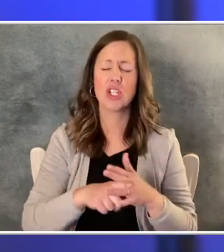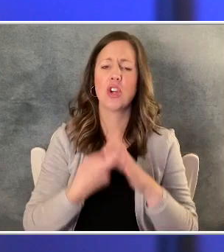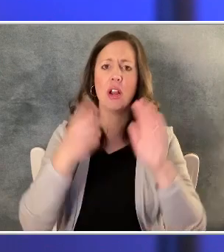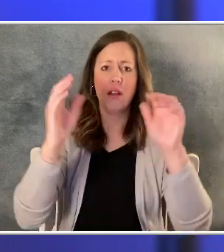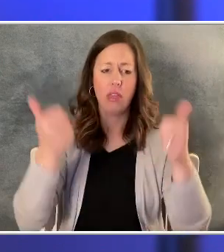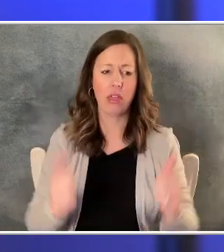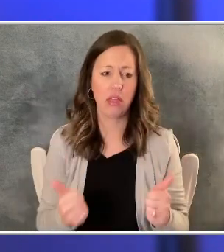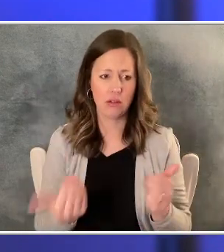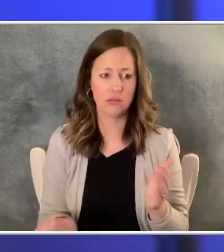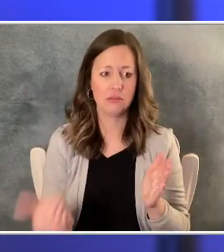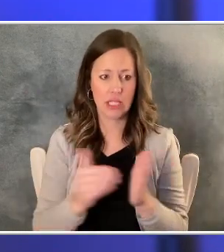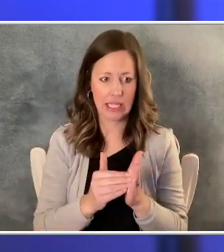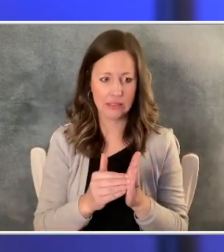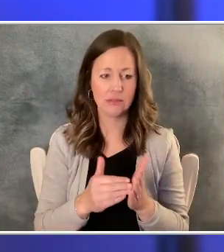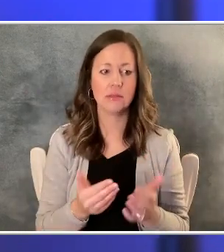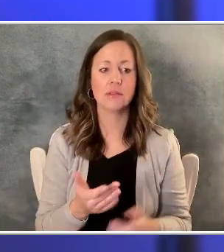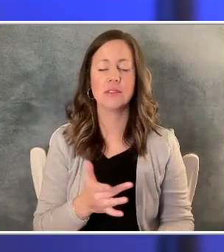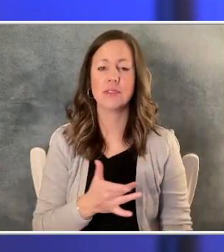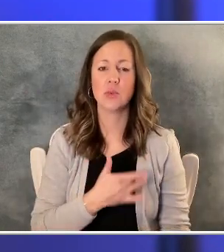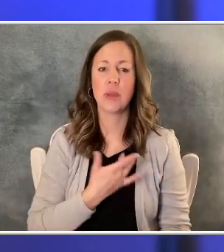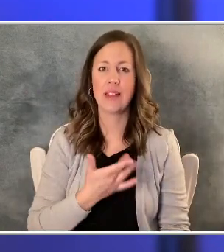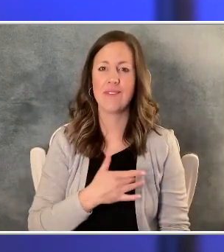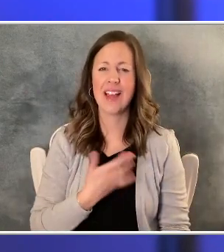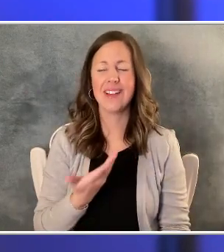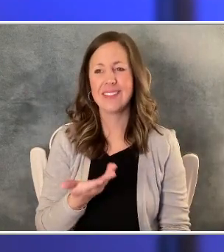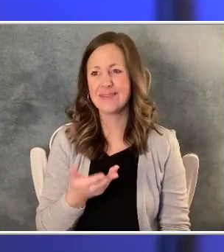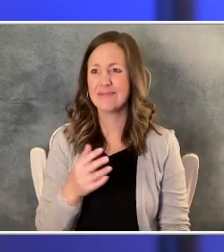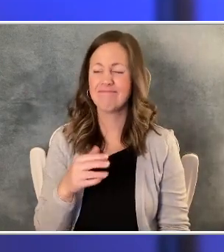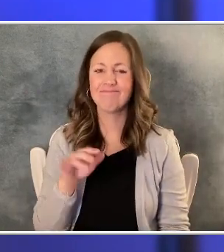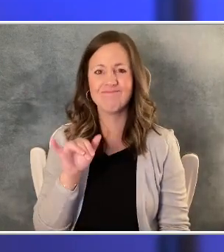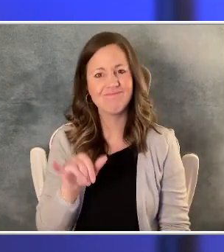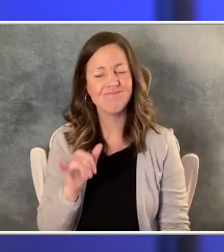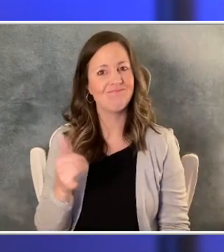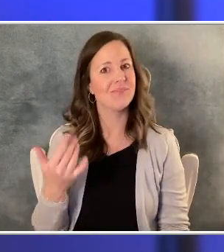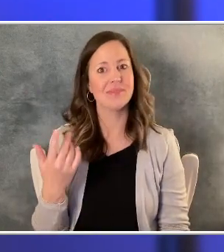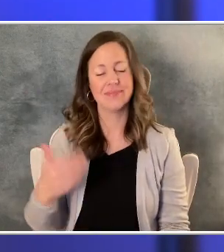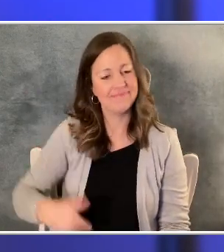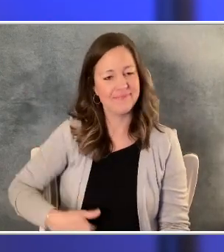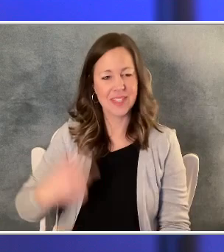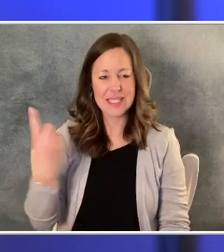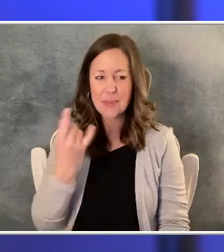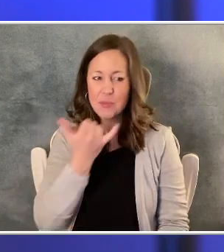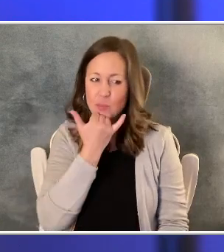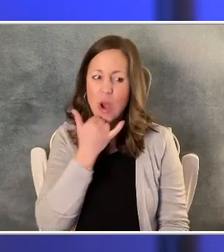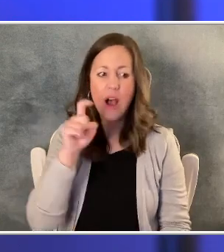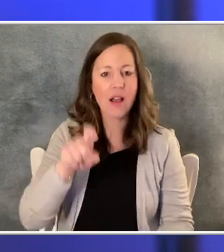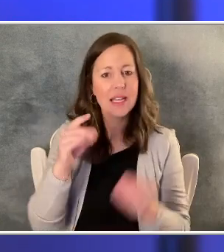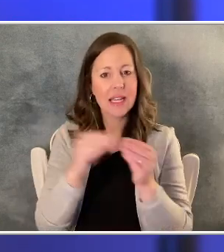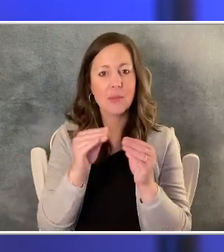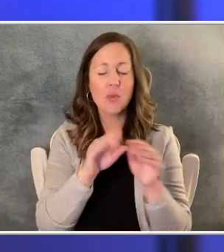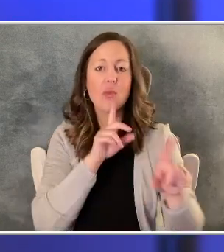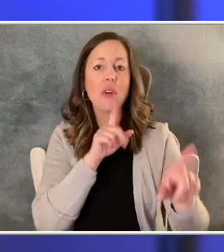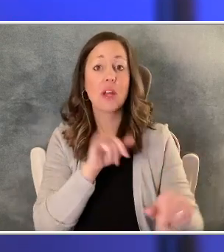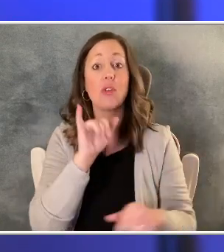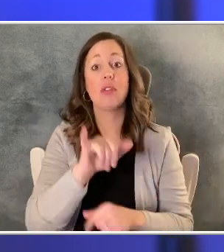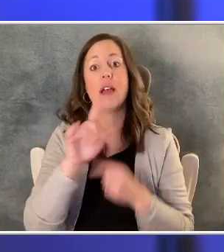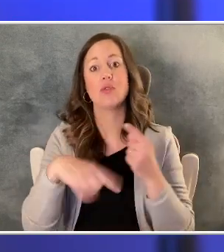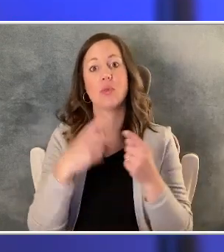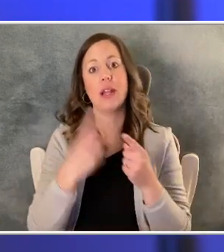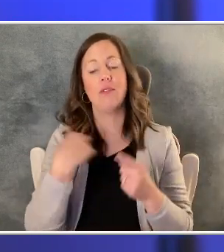we felt, you know, there's something more going on. We need more answers. And that's when we turned to Children's